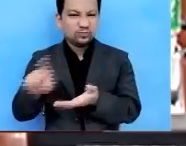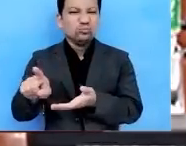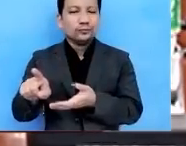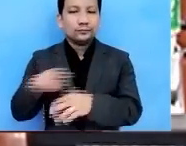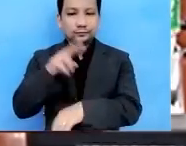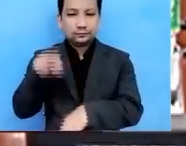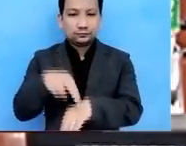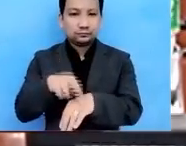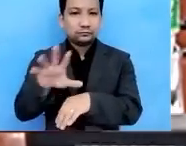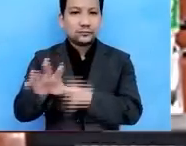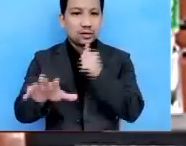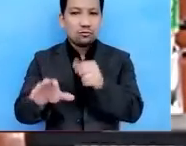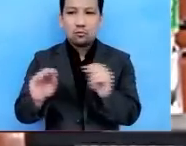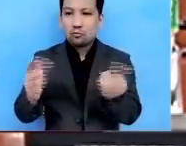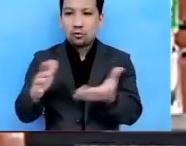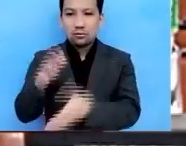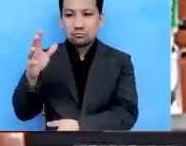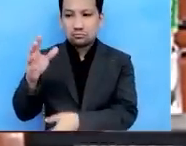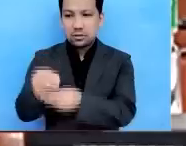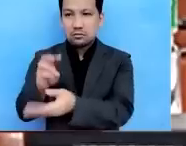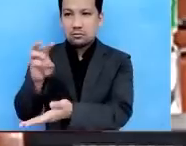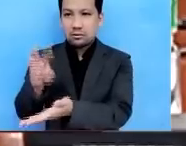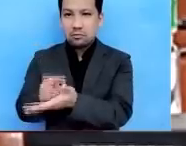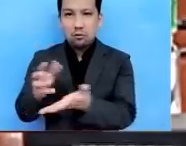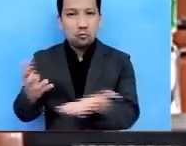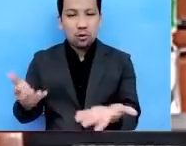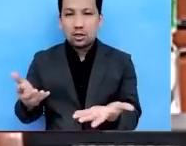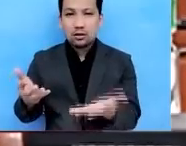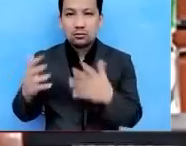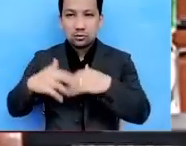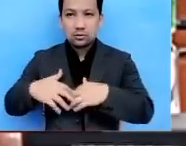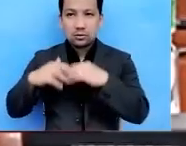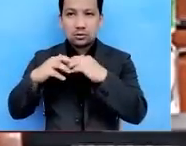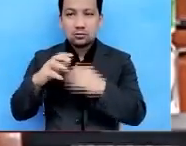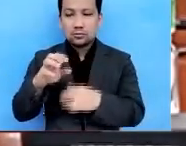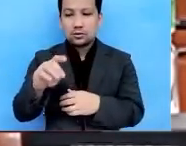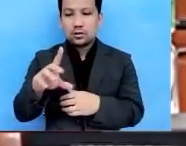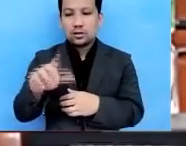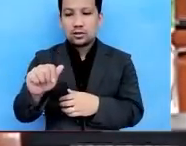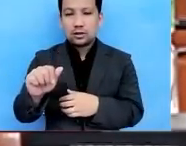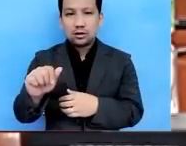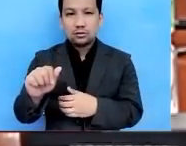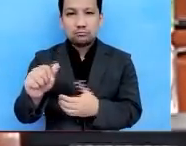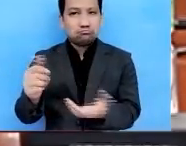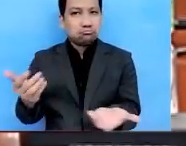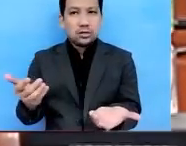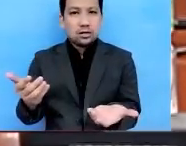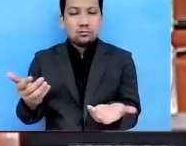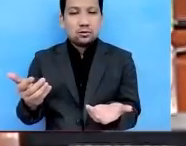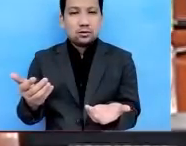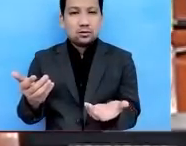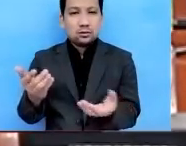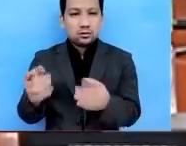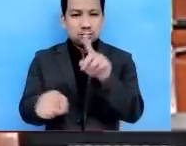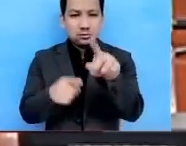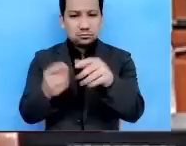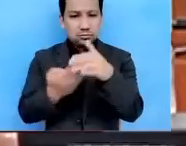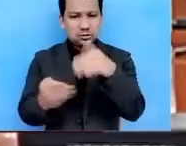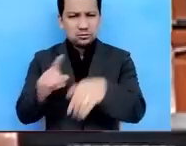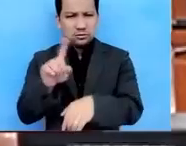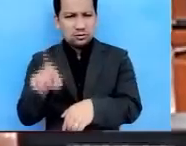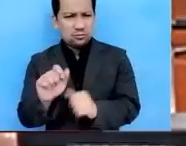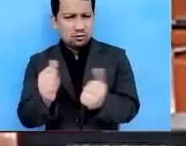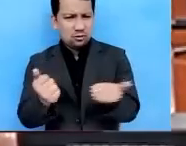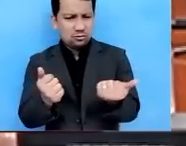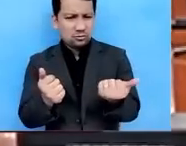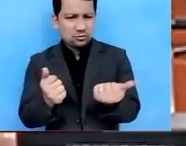is not present in terms of the EDCA sites. So as a basic question, may I ask, how are these